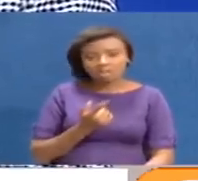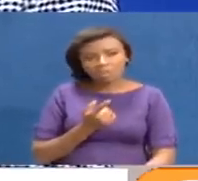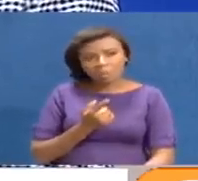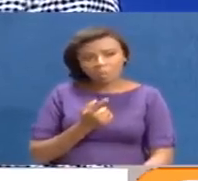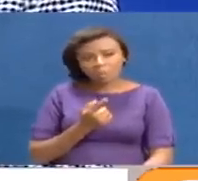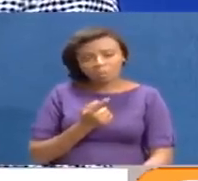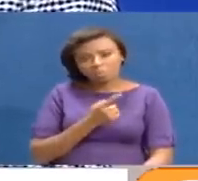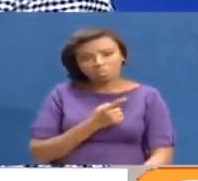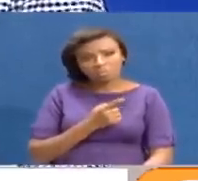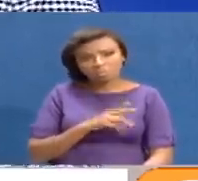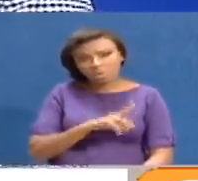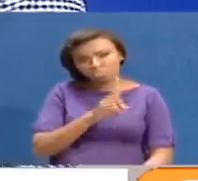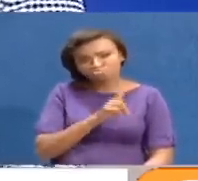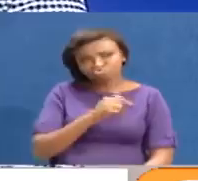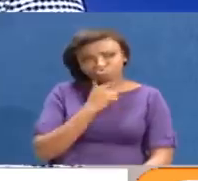of state,